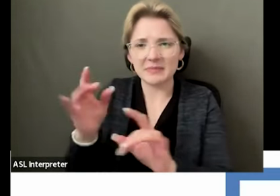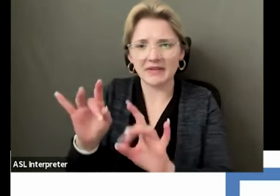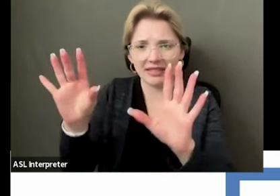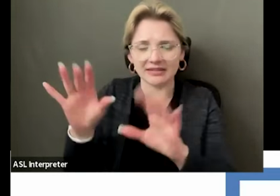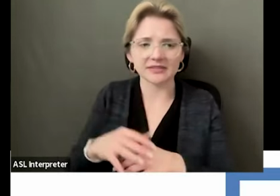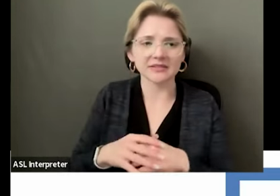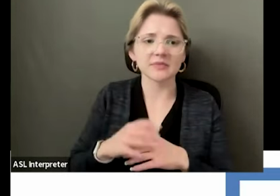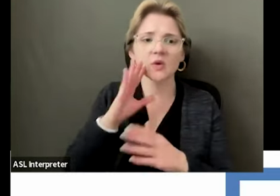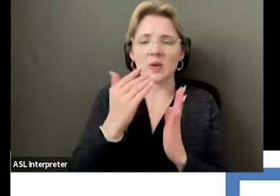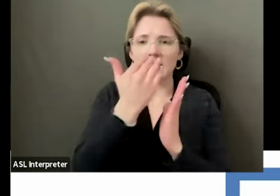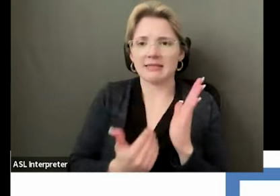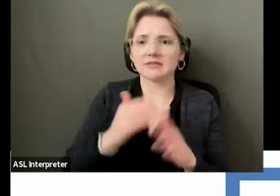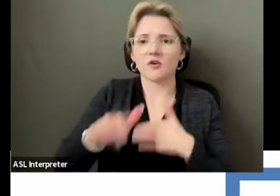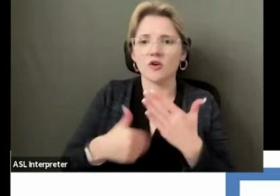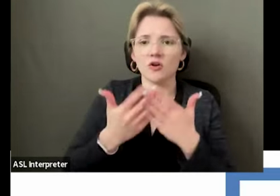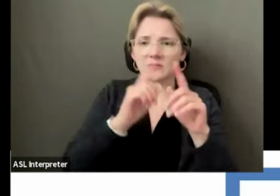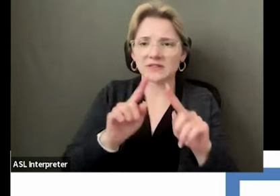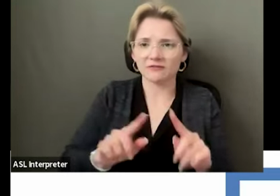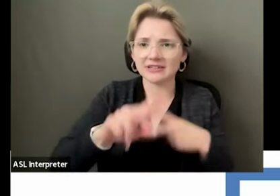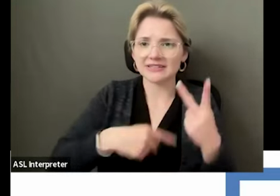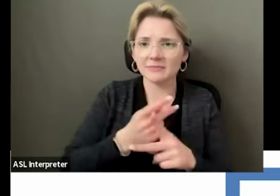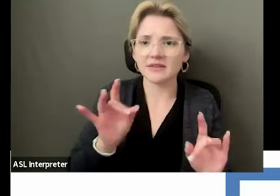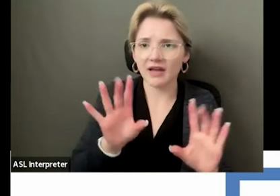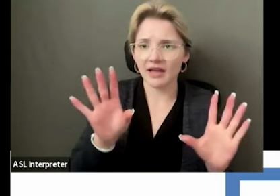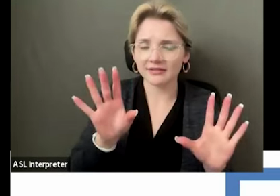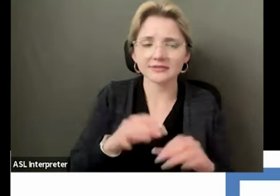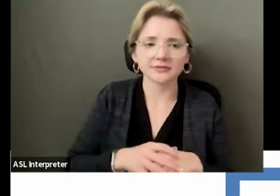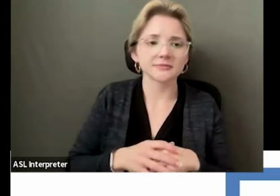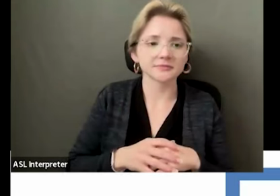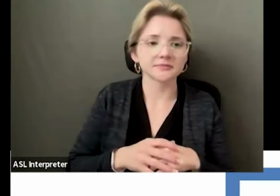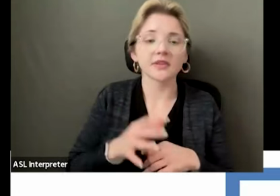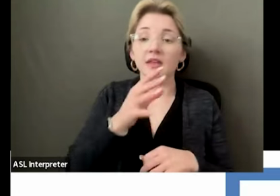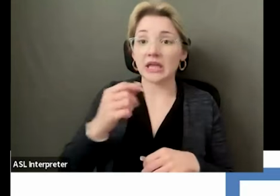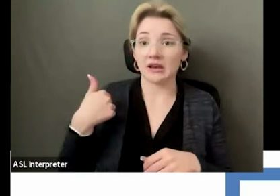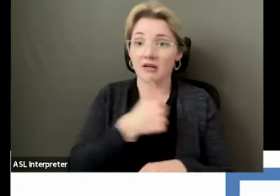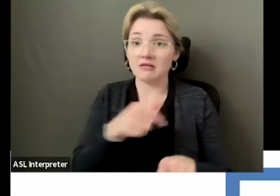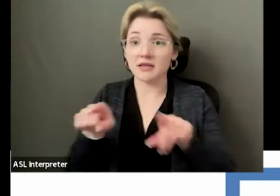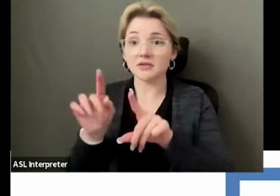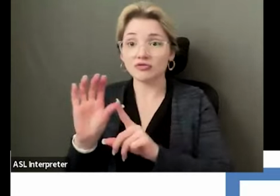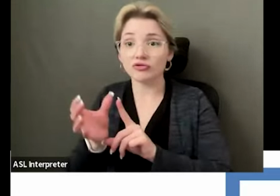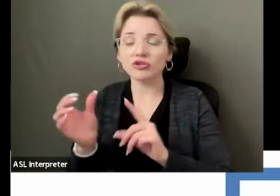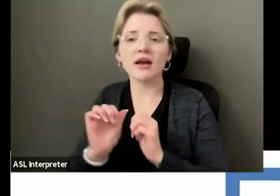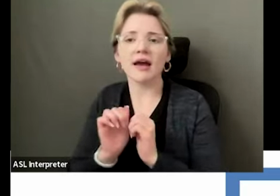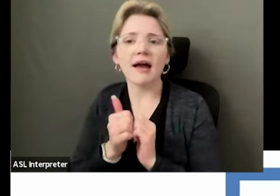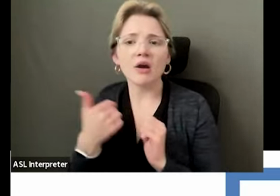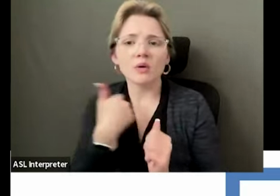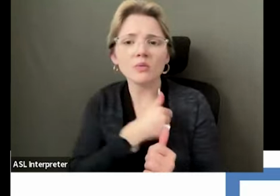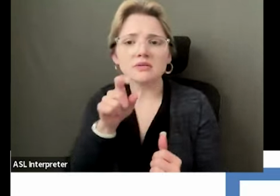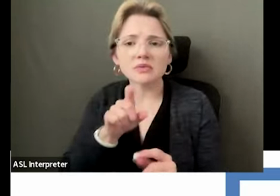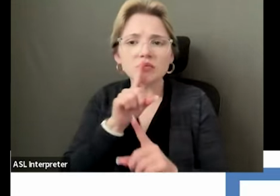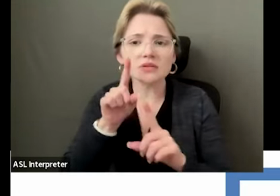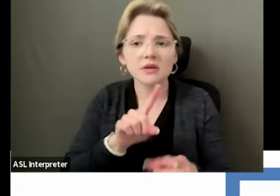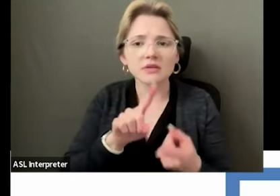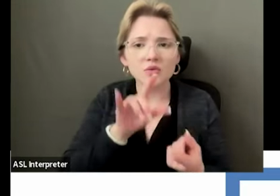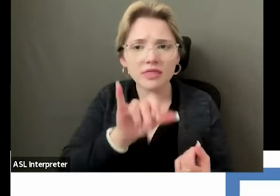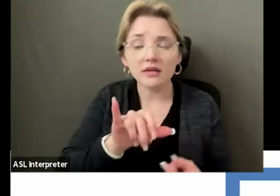VAWA. In addition, resources on culturally responsiveness, trauma and trauma-informed practice,